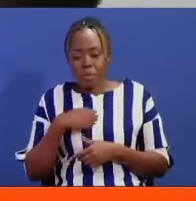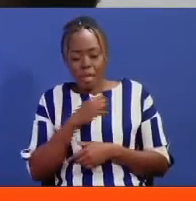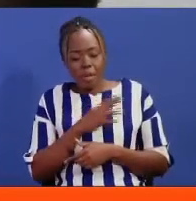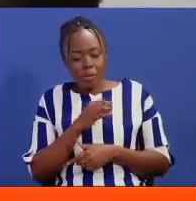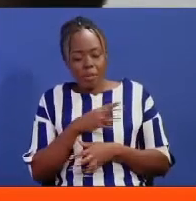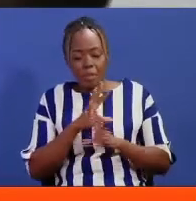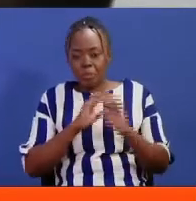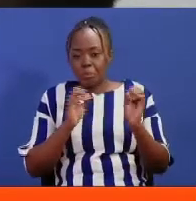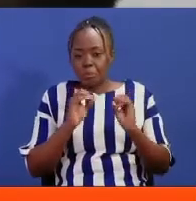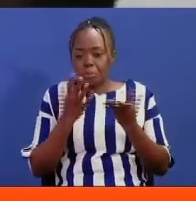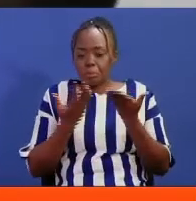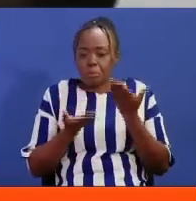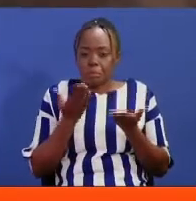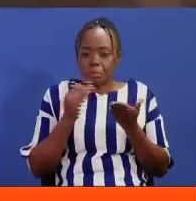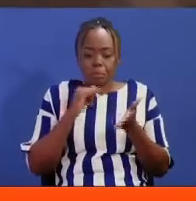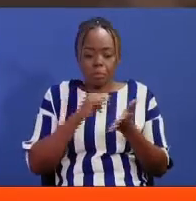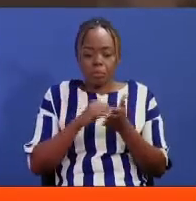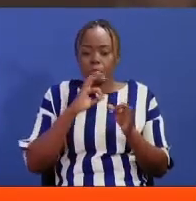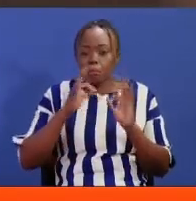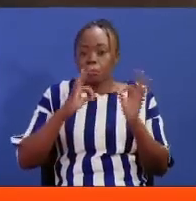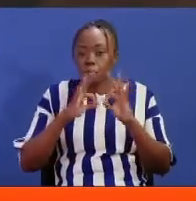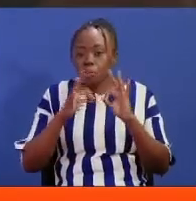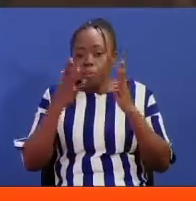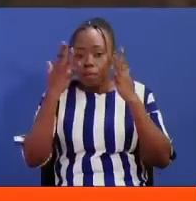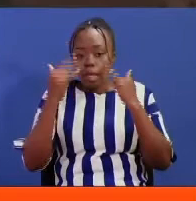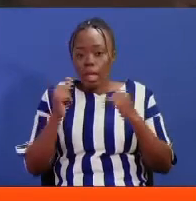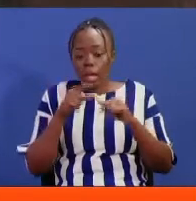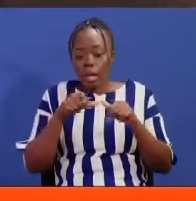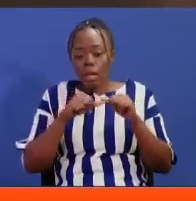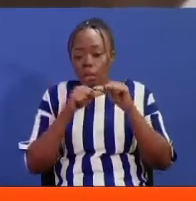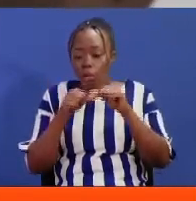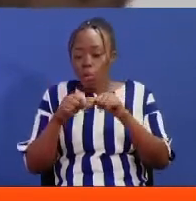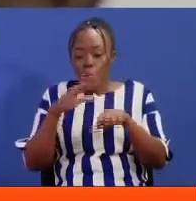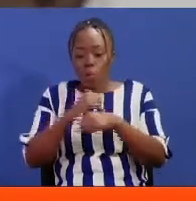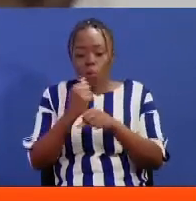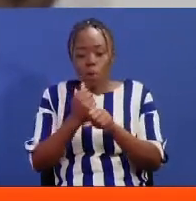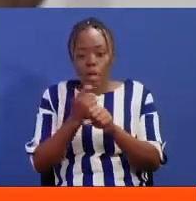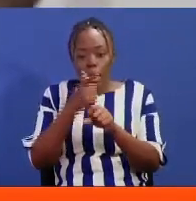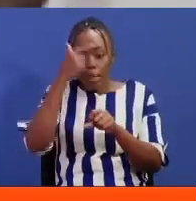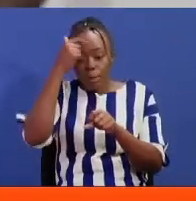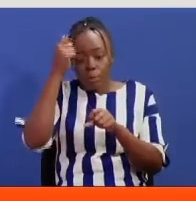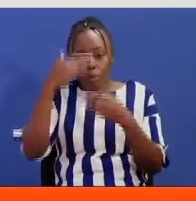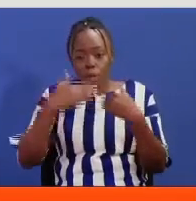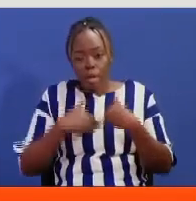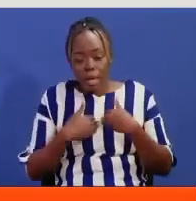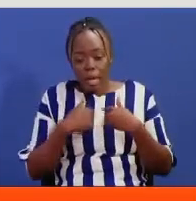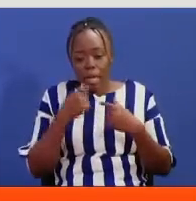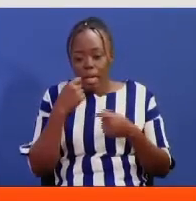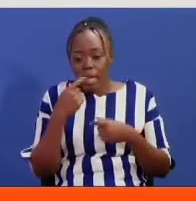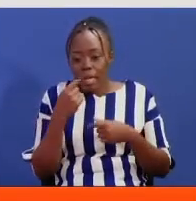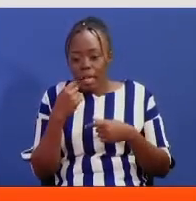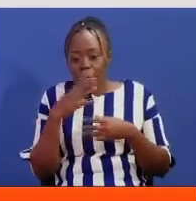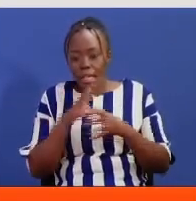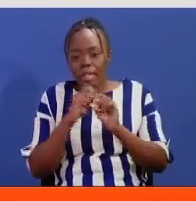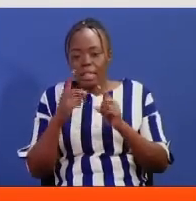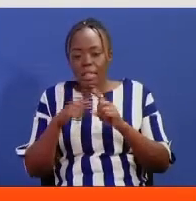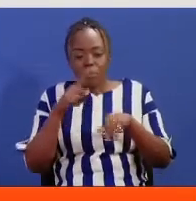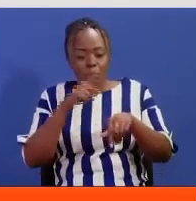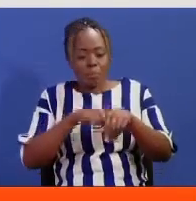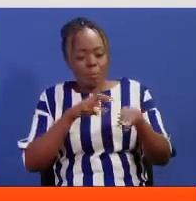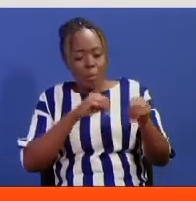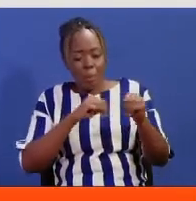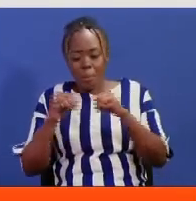Maybe if it's now like if you cannot go to work because you've not been vaccinated, it's when I'll go.